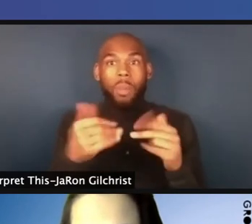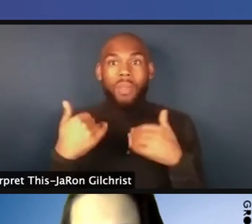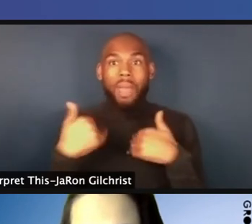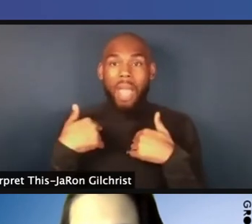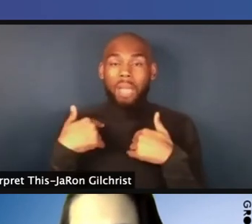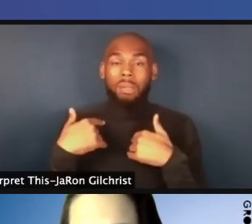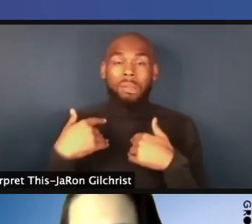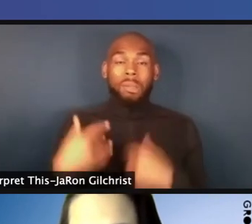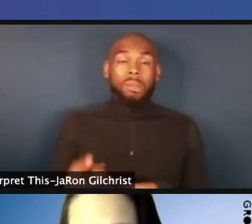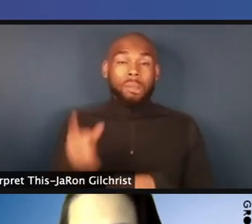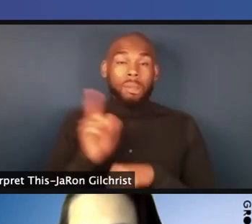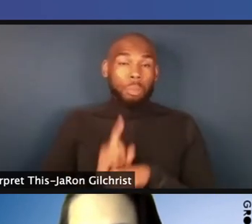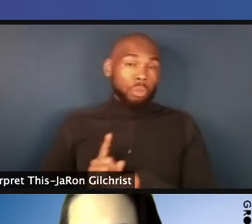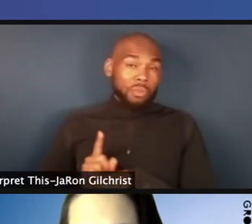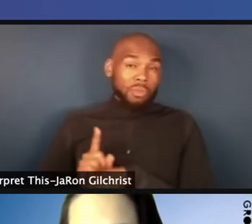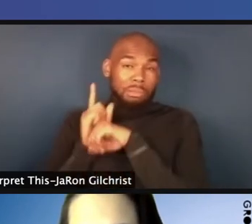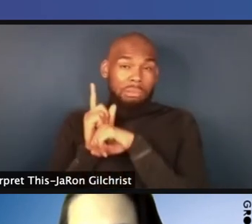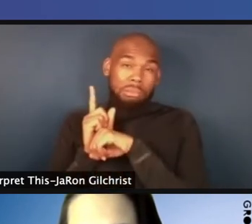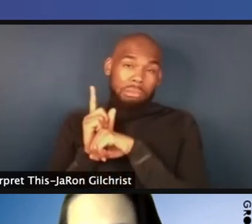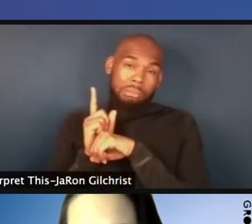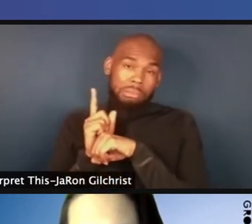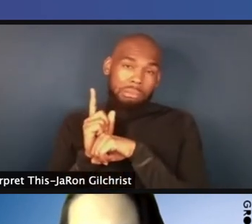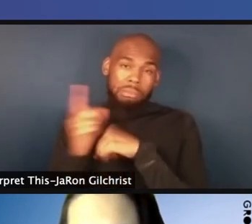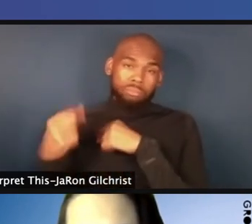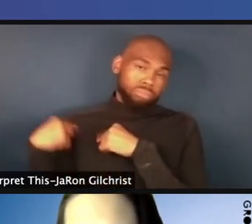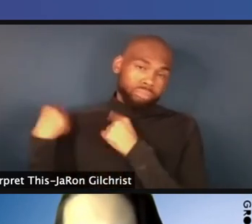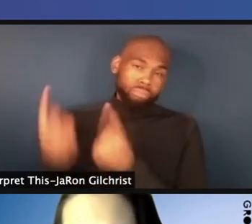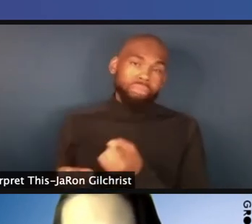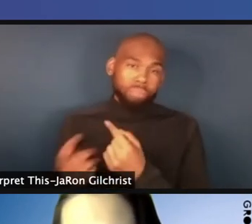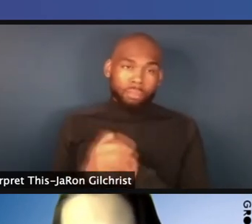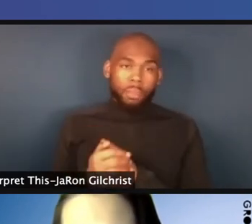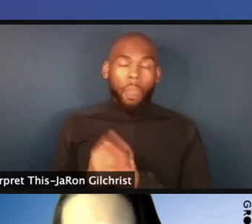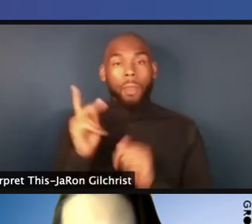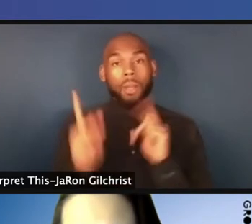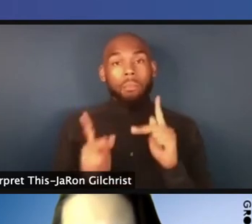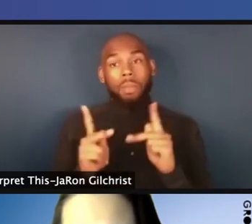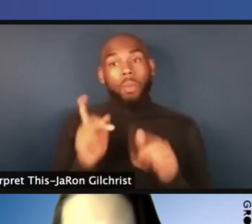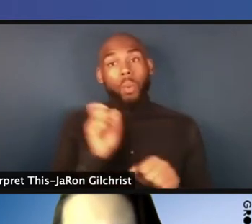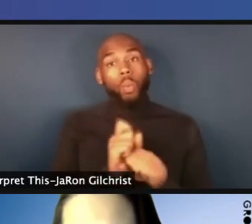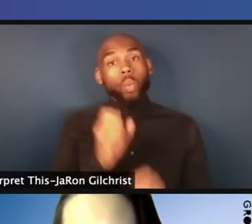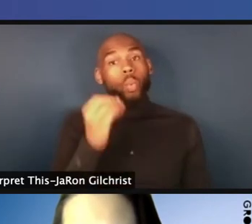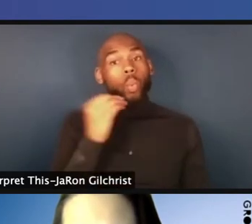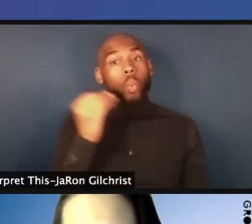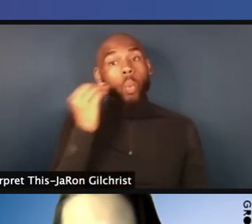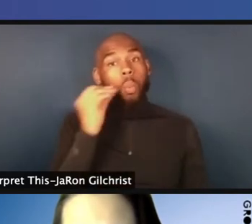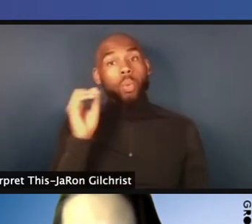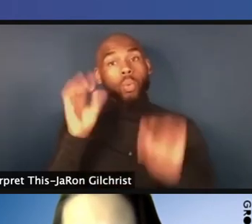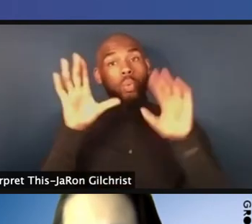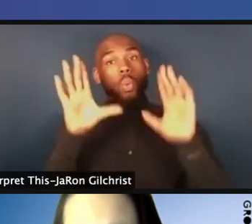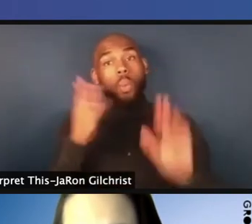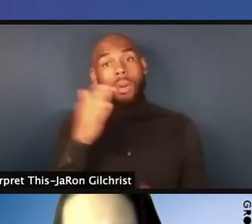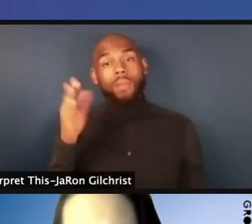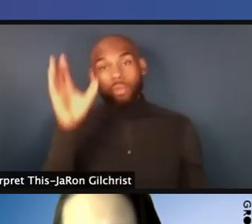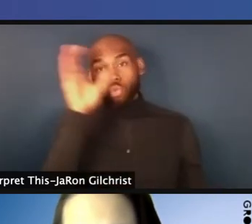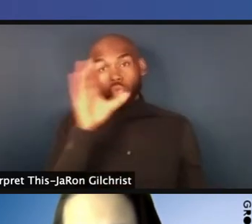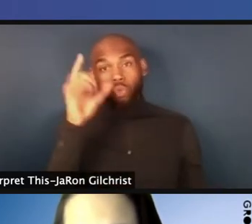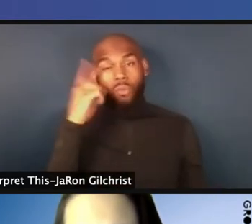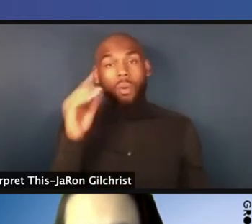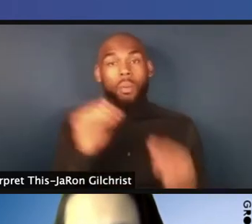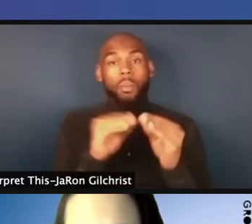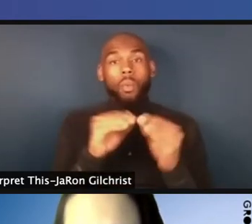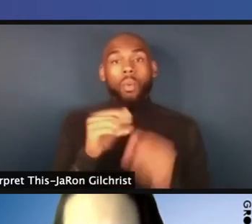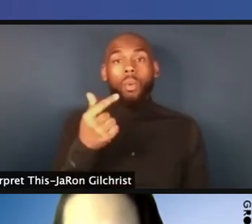longest. Also, folks who are listening at home, that is a wonderful thing to Google for more resources. So the revolution will